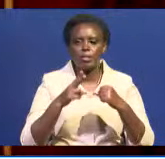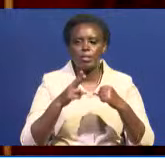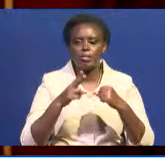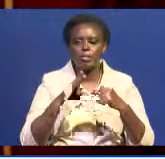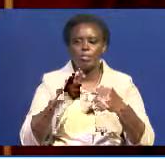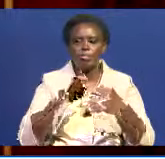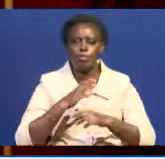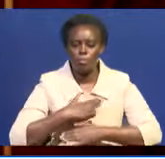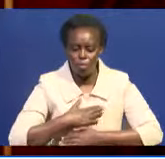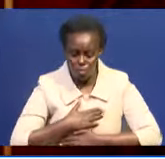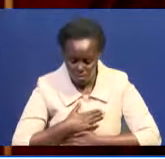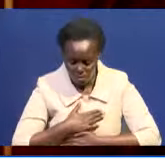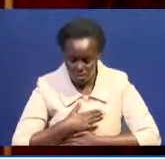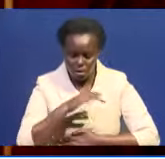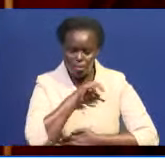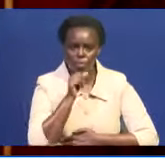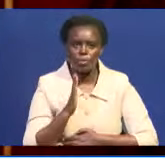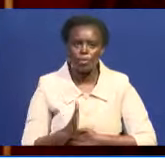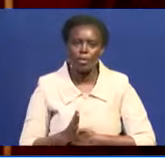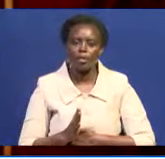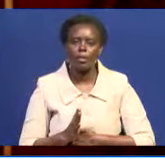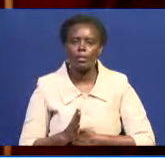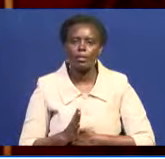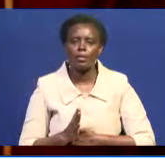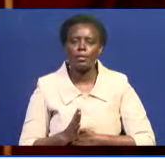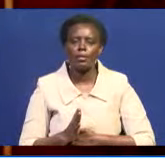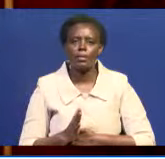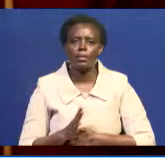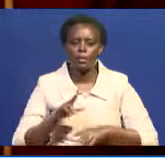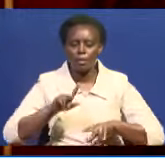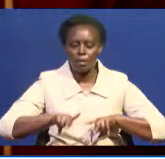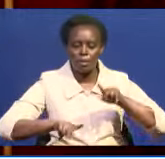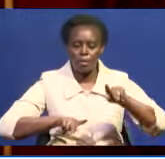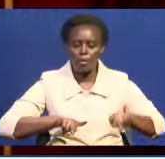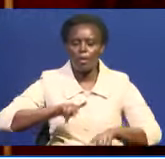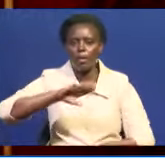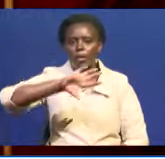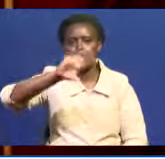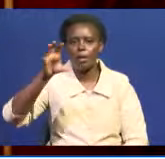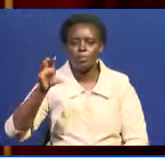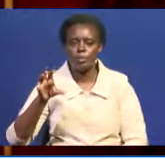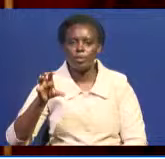47, which is Senator for Kirinyaga County.